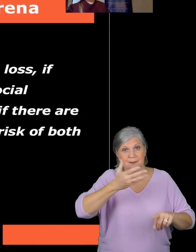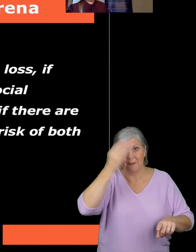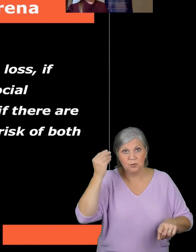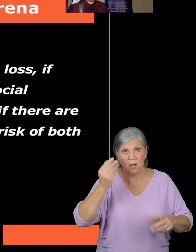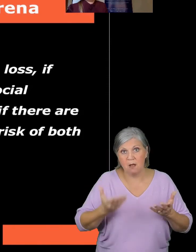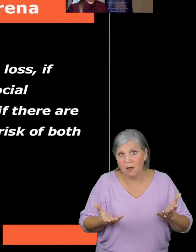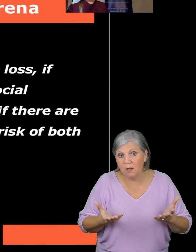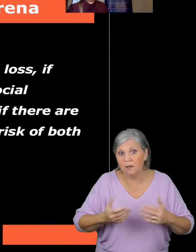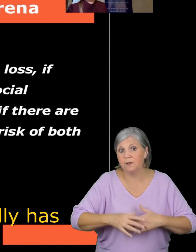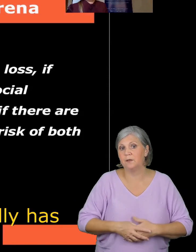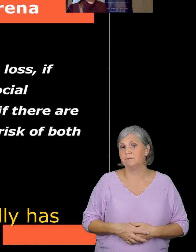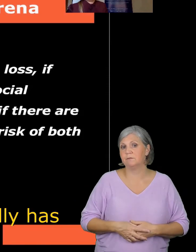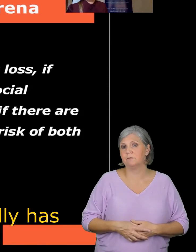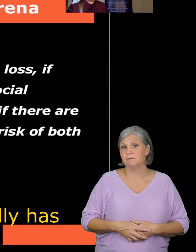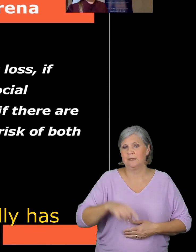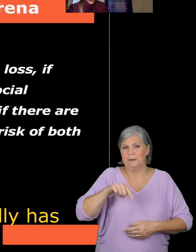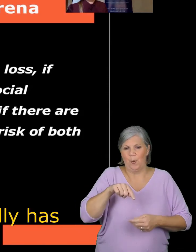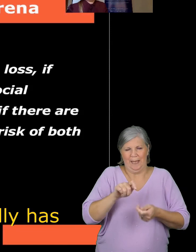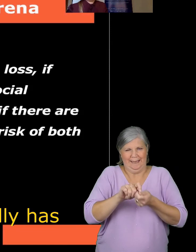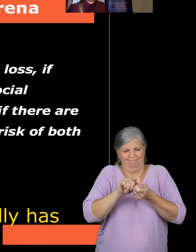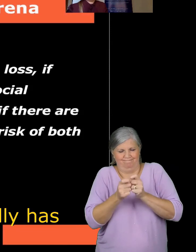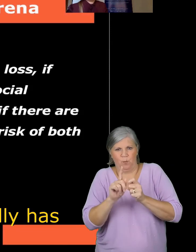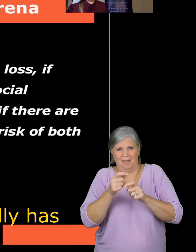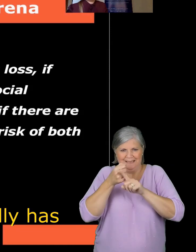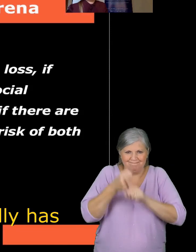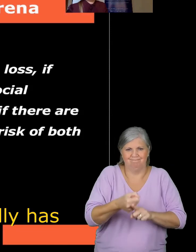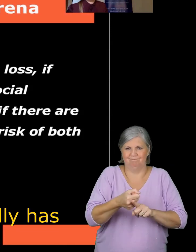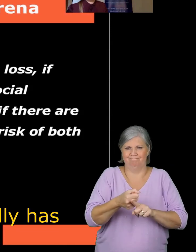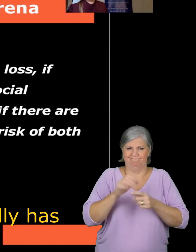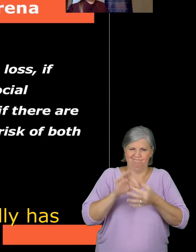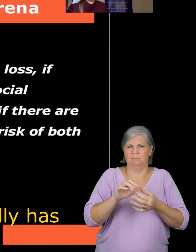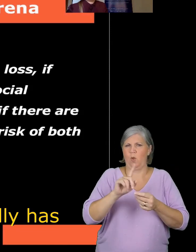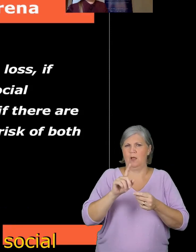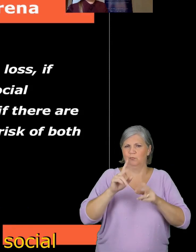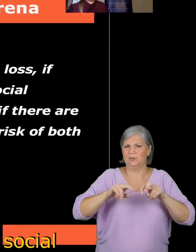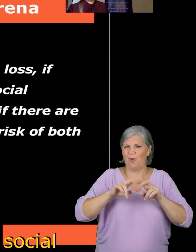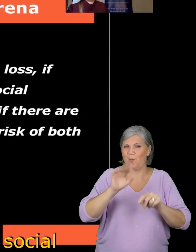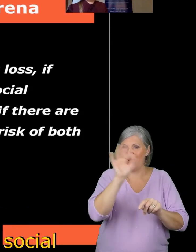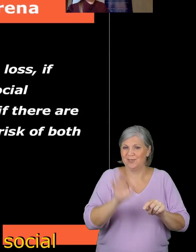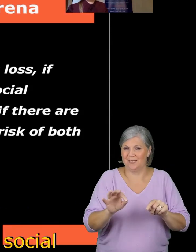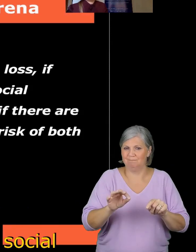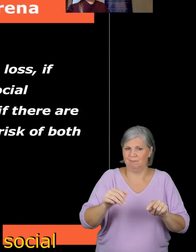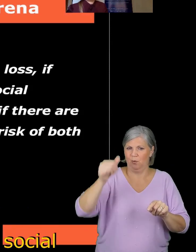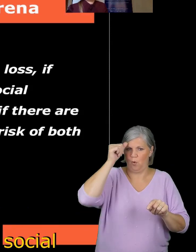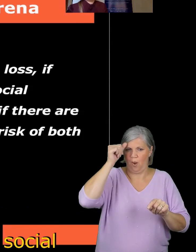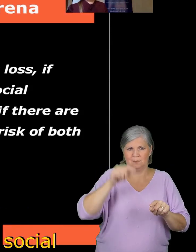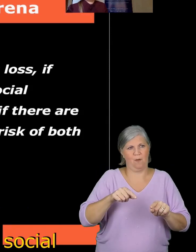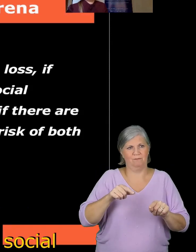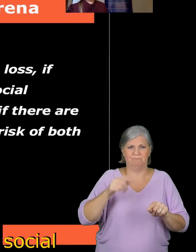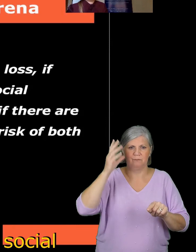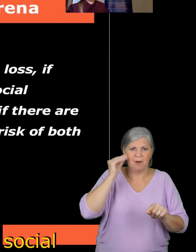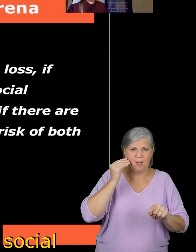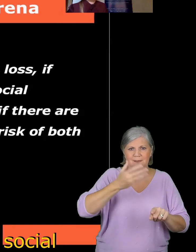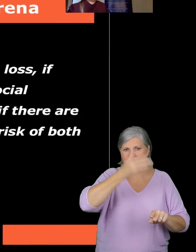dementia in its own right, but potentially has the strong link to one of the other factors listed by the Lancet